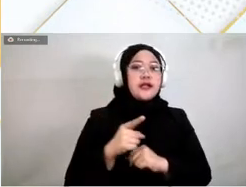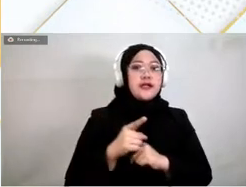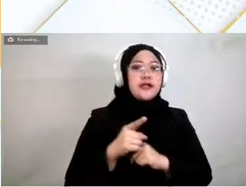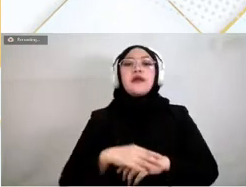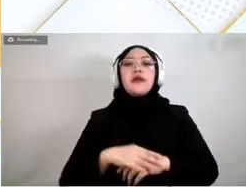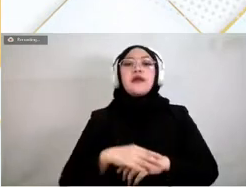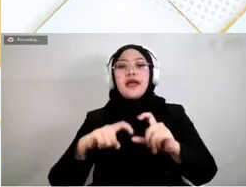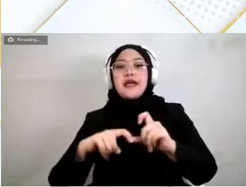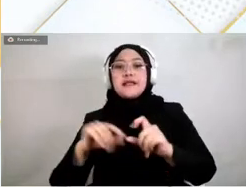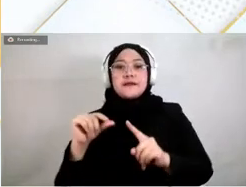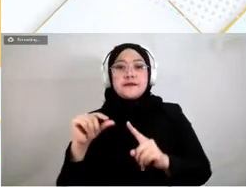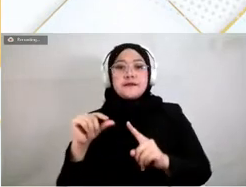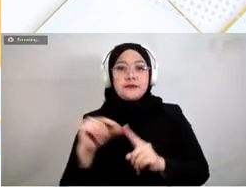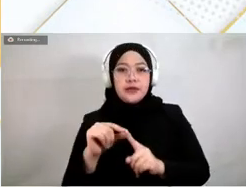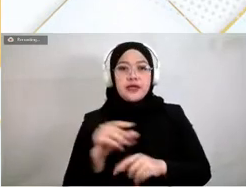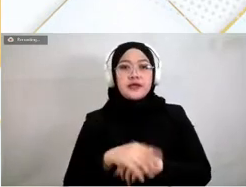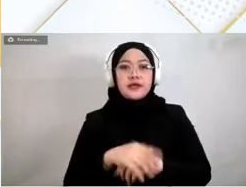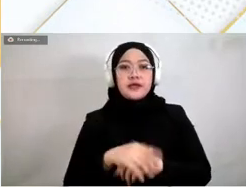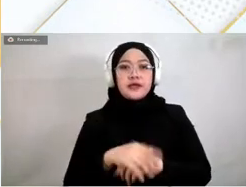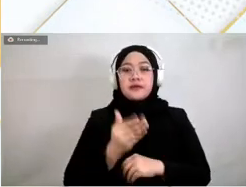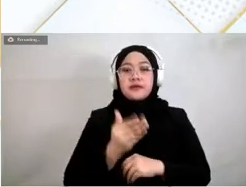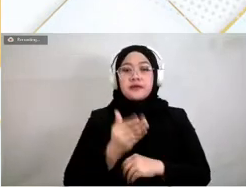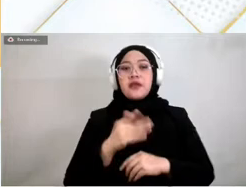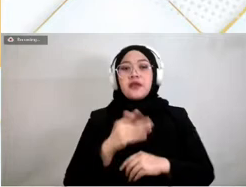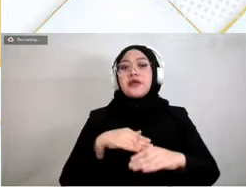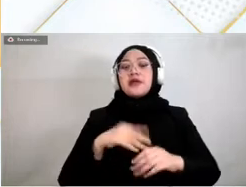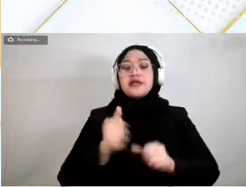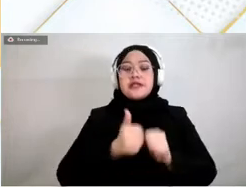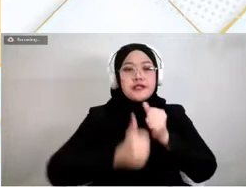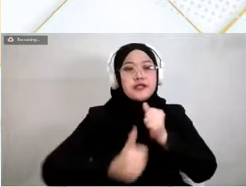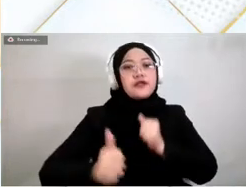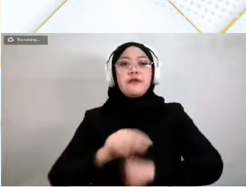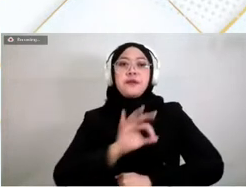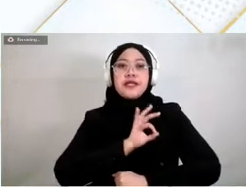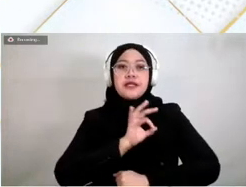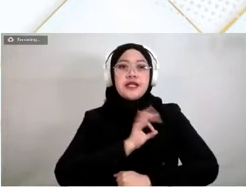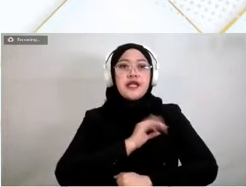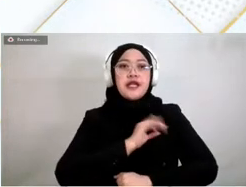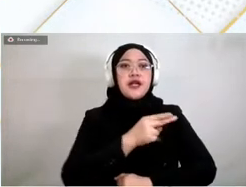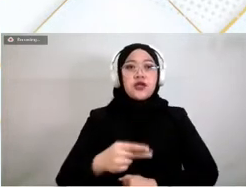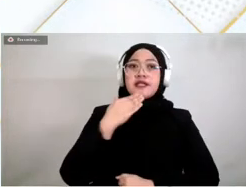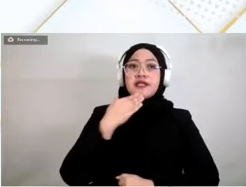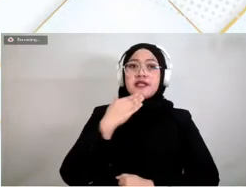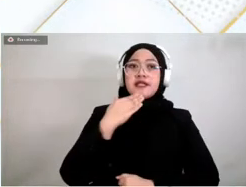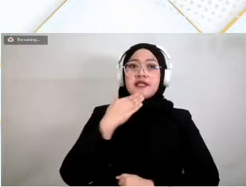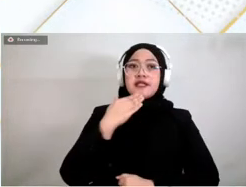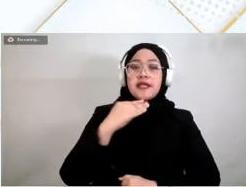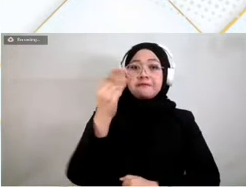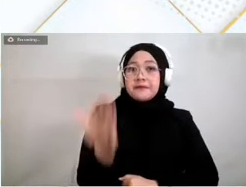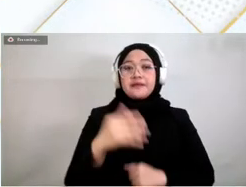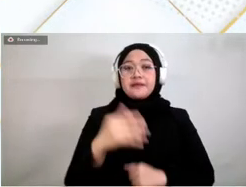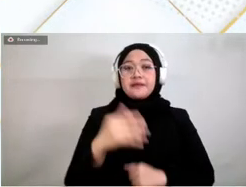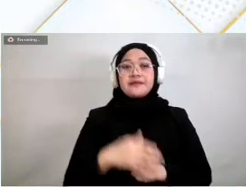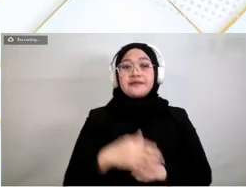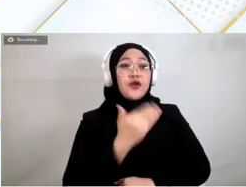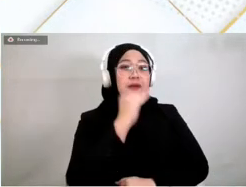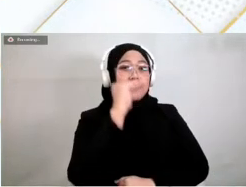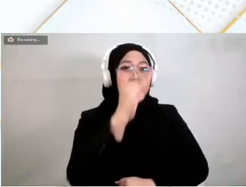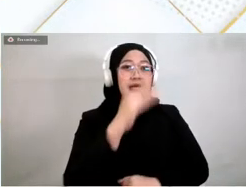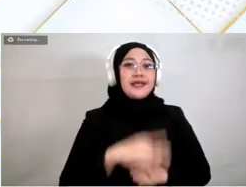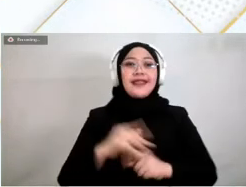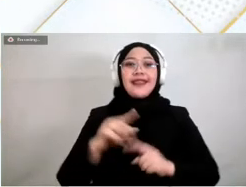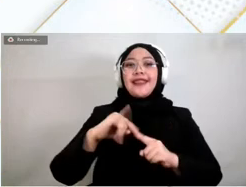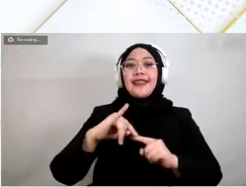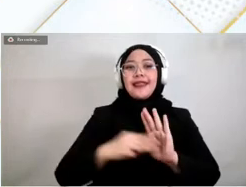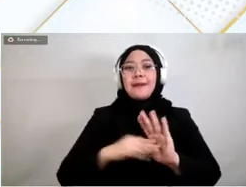and Human Rights Affairs of the Presidential Staff Office in Indonesia. Good morning, Badani. Screen is yours. Morning. Thank you, Timothy.